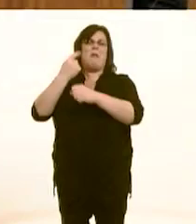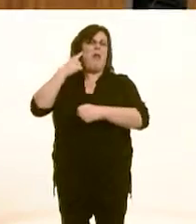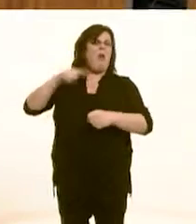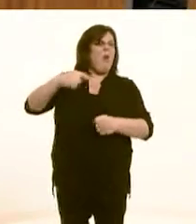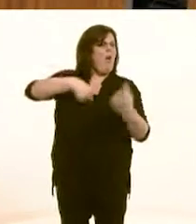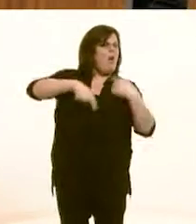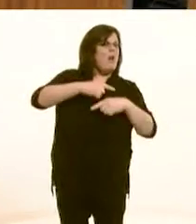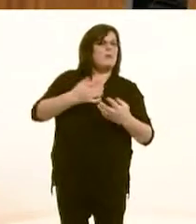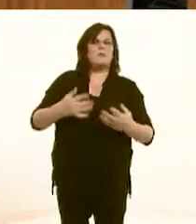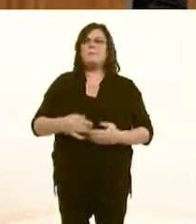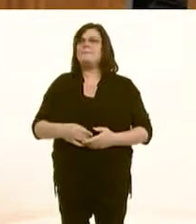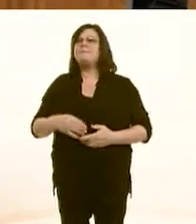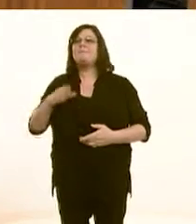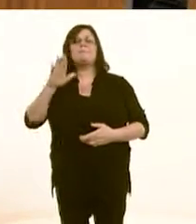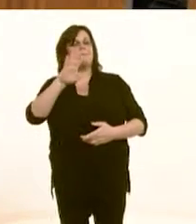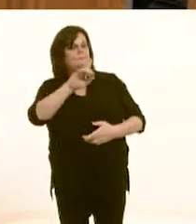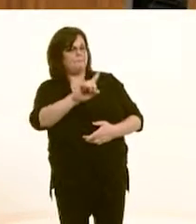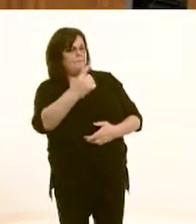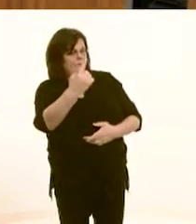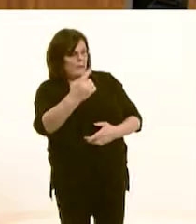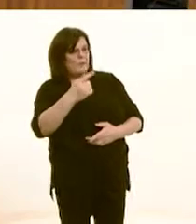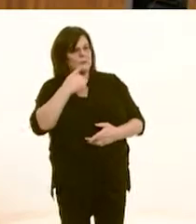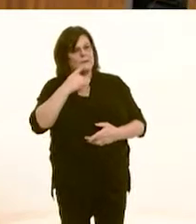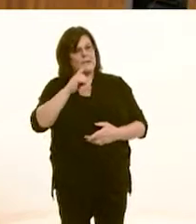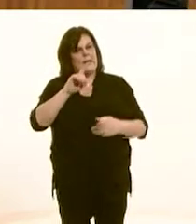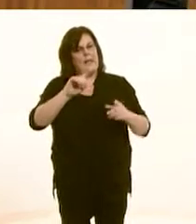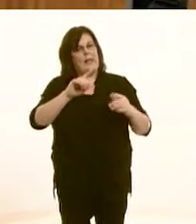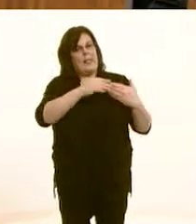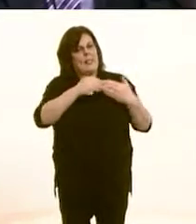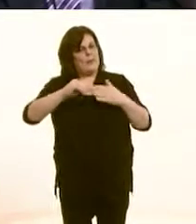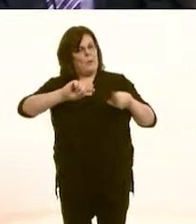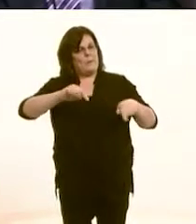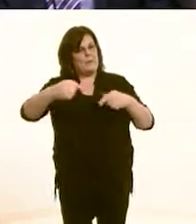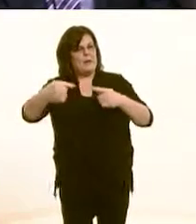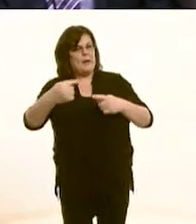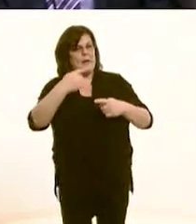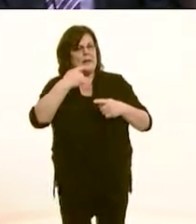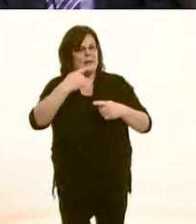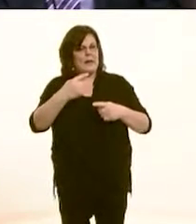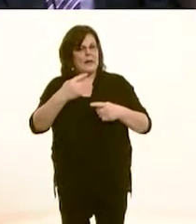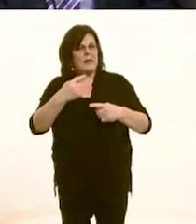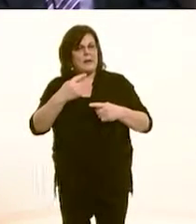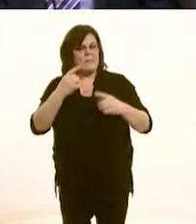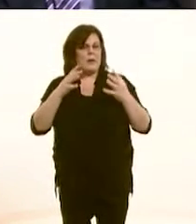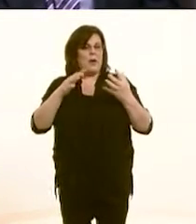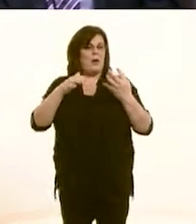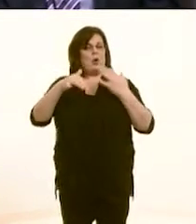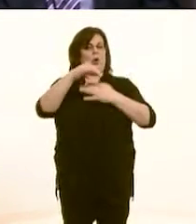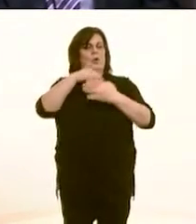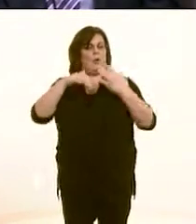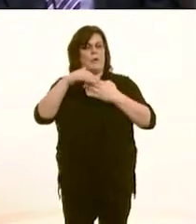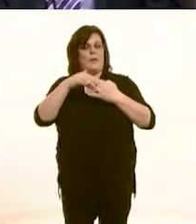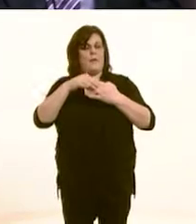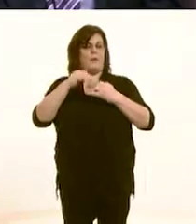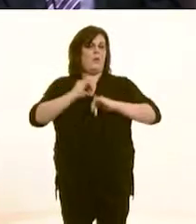project? Well, first of all, the Leader of the Opposition says that there's been chaos with regard to the North-South service. There's been chaos at all. It's a lazy statement.